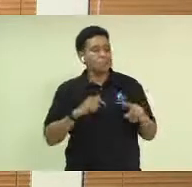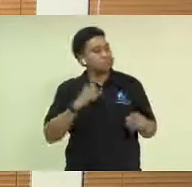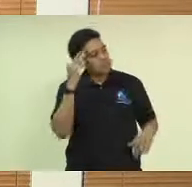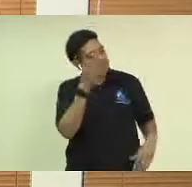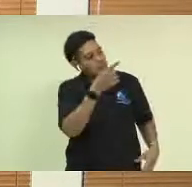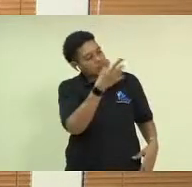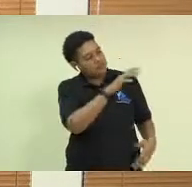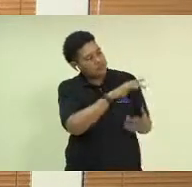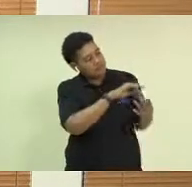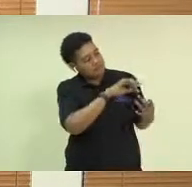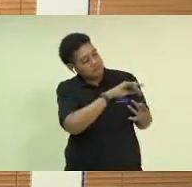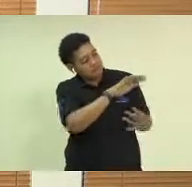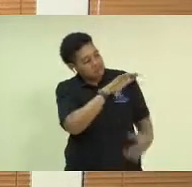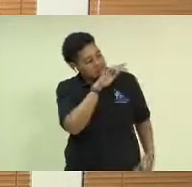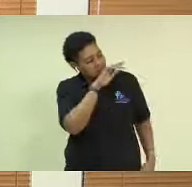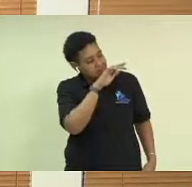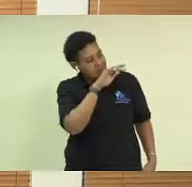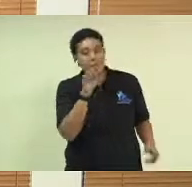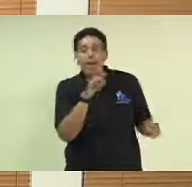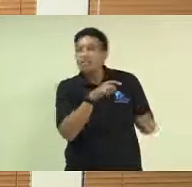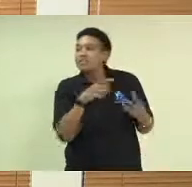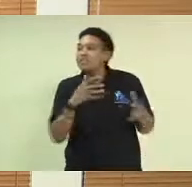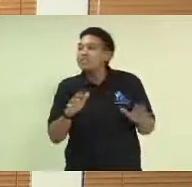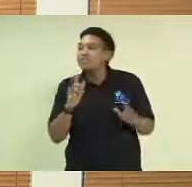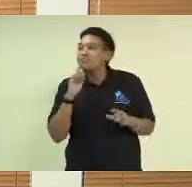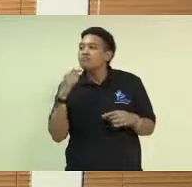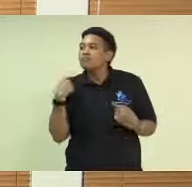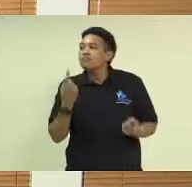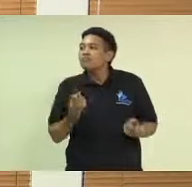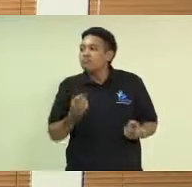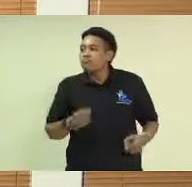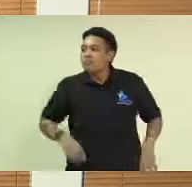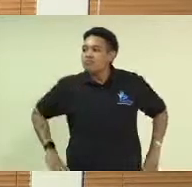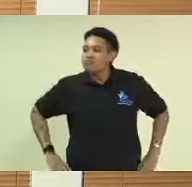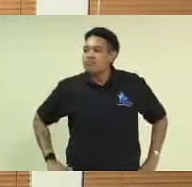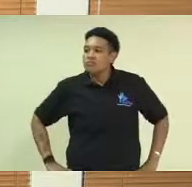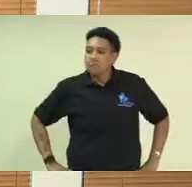been dealing with it in some ways.